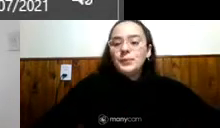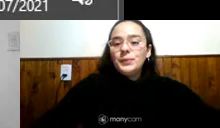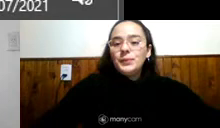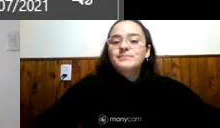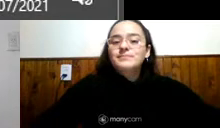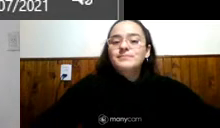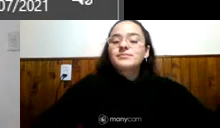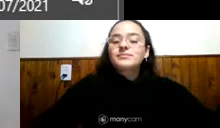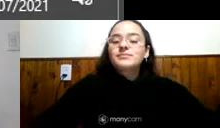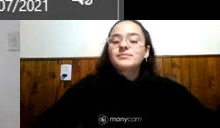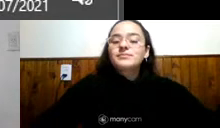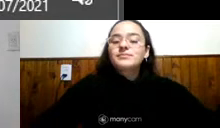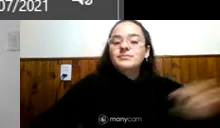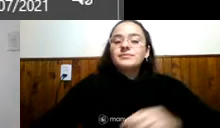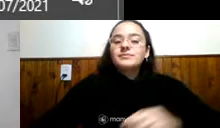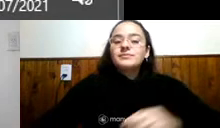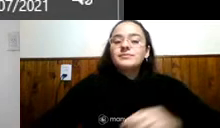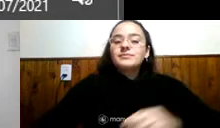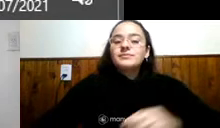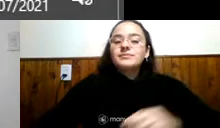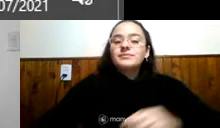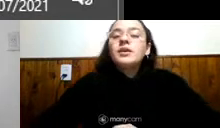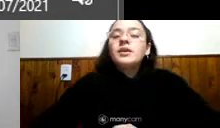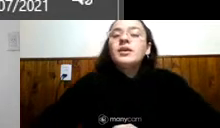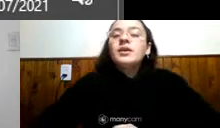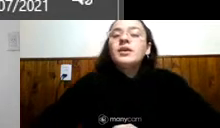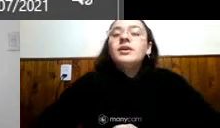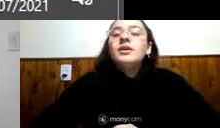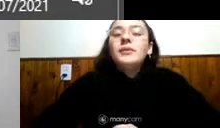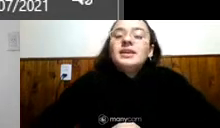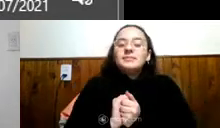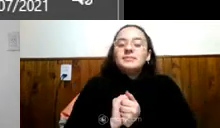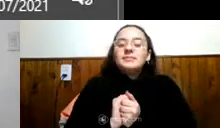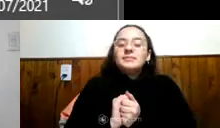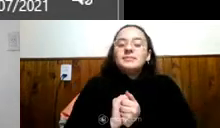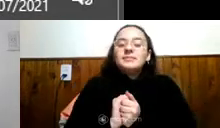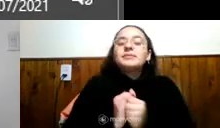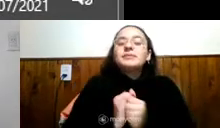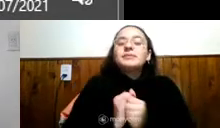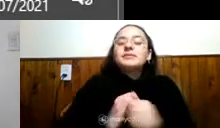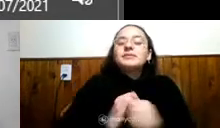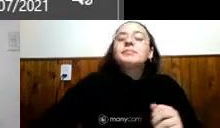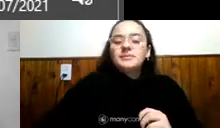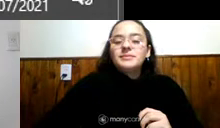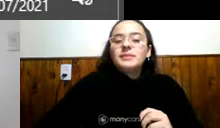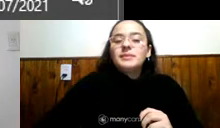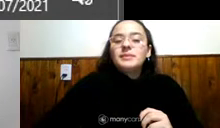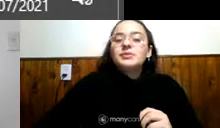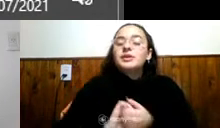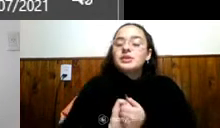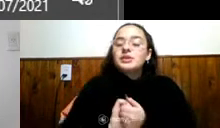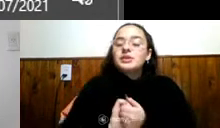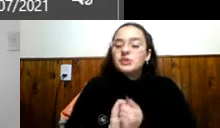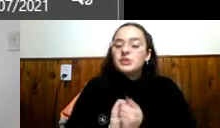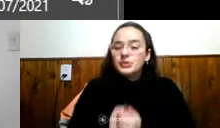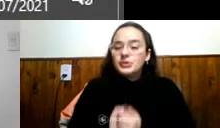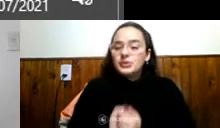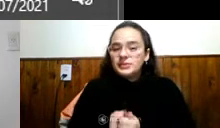One. Well, my possible personal and professional opportunities if I were